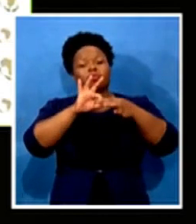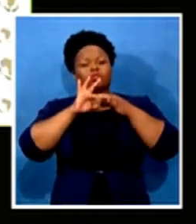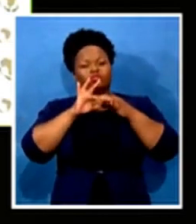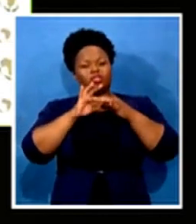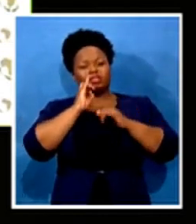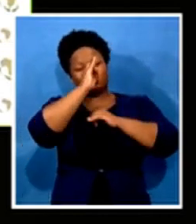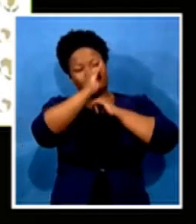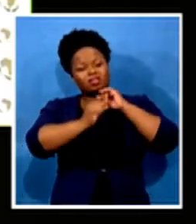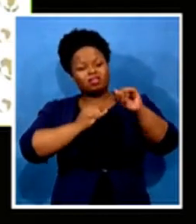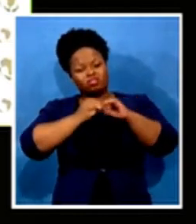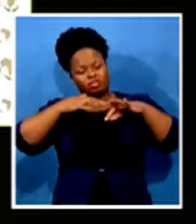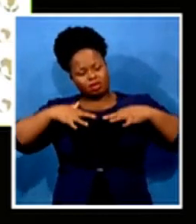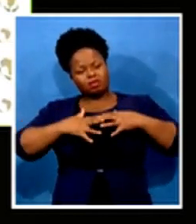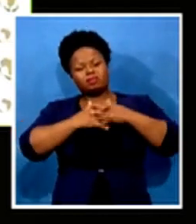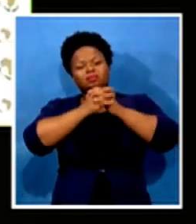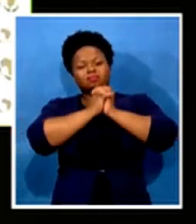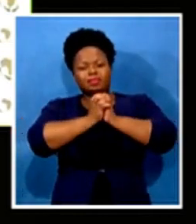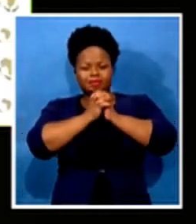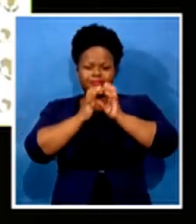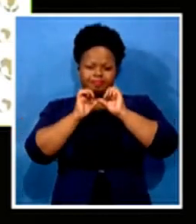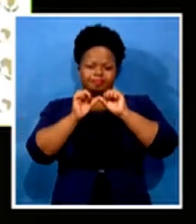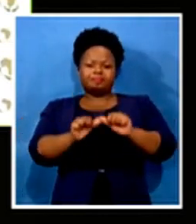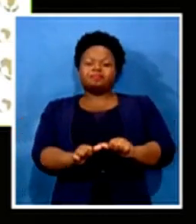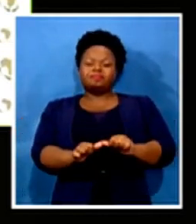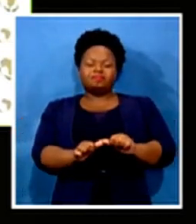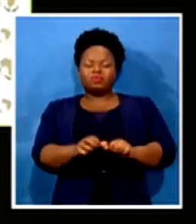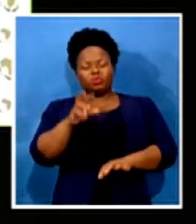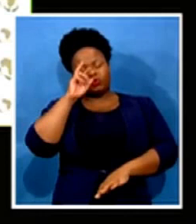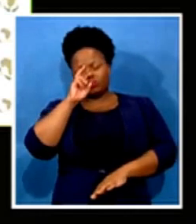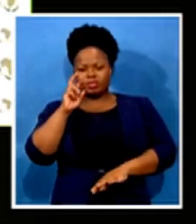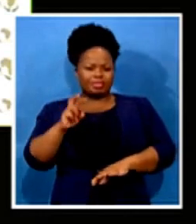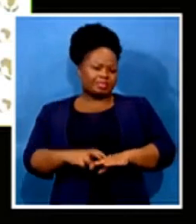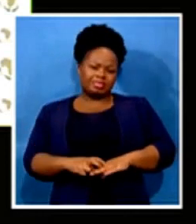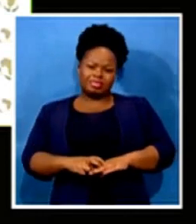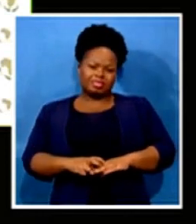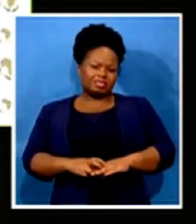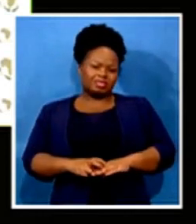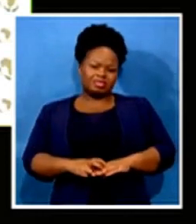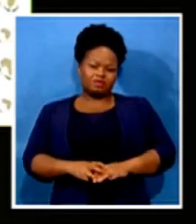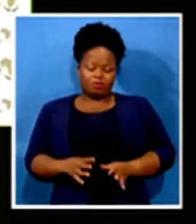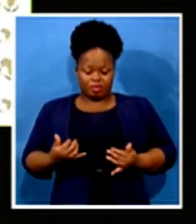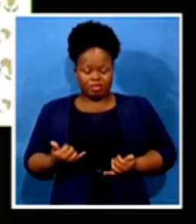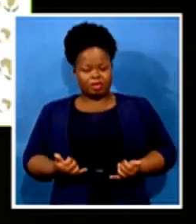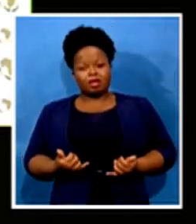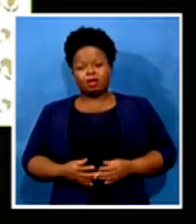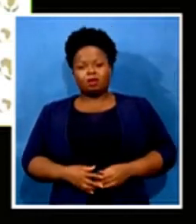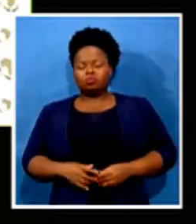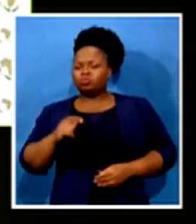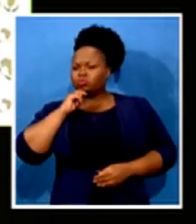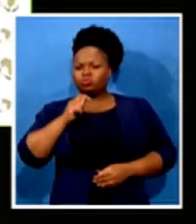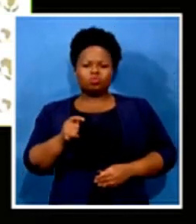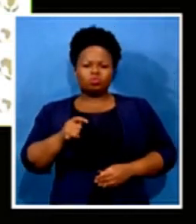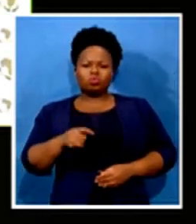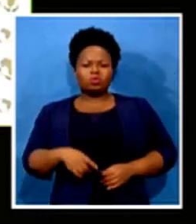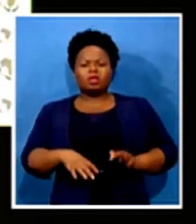is absolutely no need and no rationale, especially no moral and ethical rationale for countries